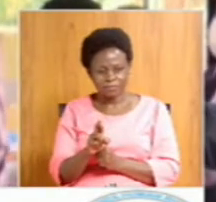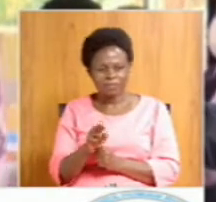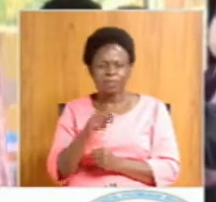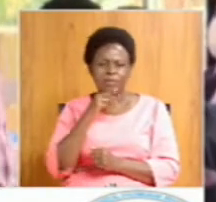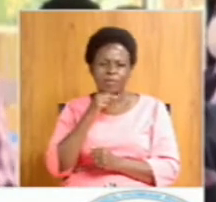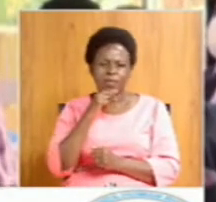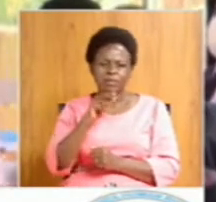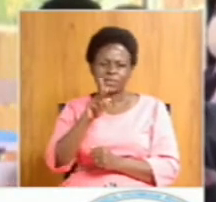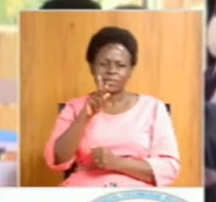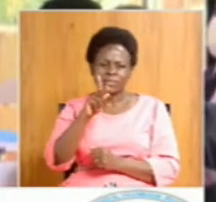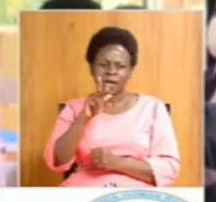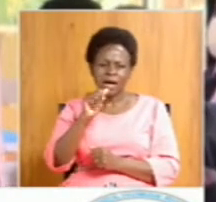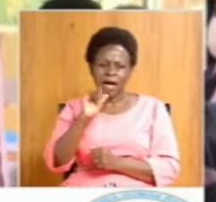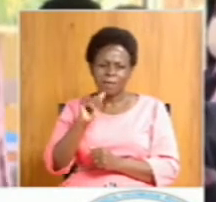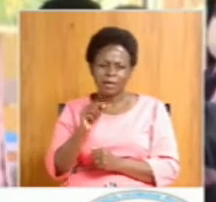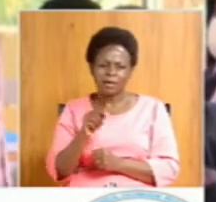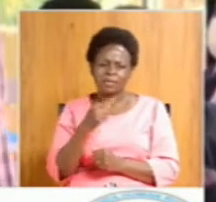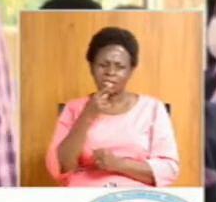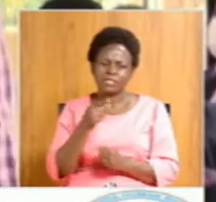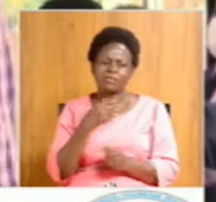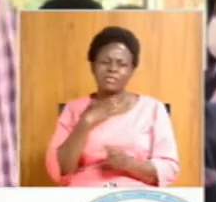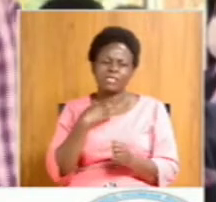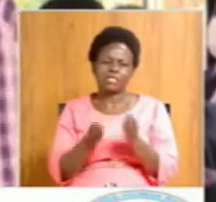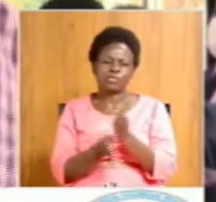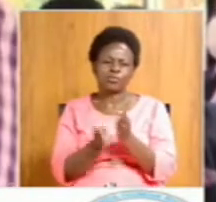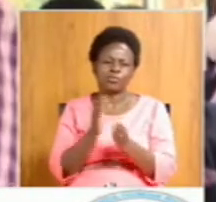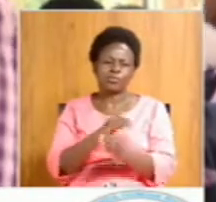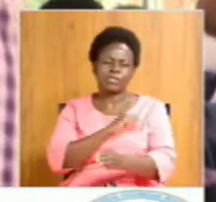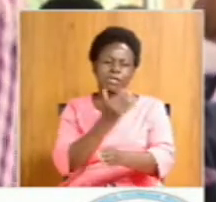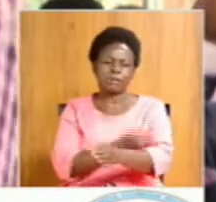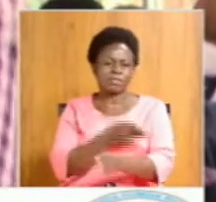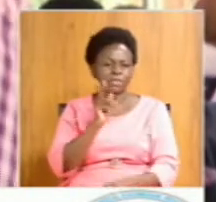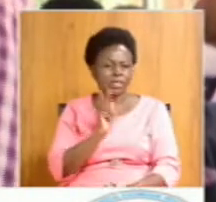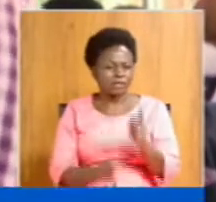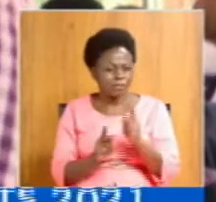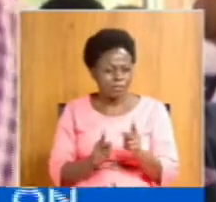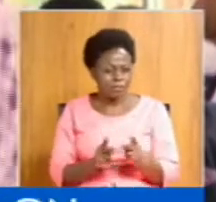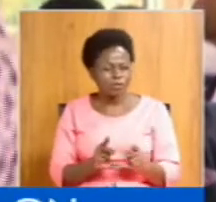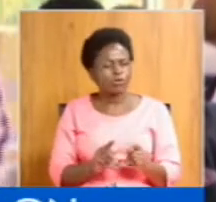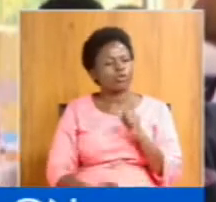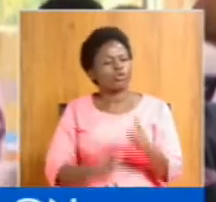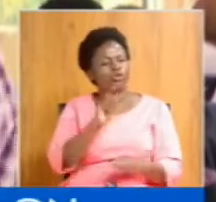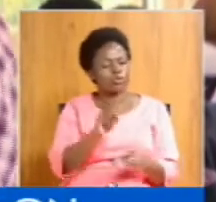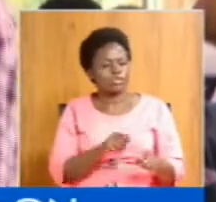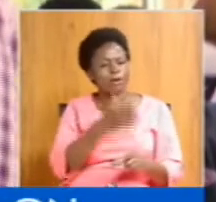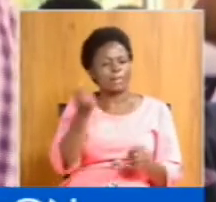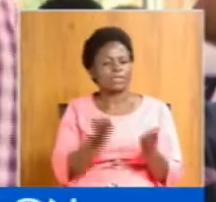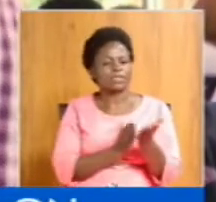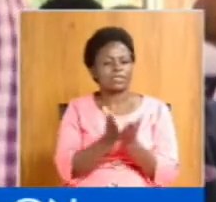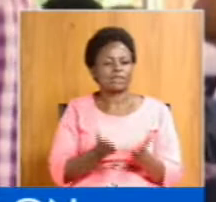Mr. Kamia stresses the need to build the capacity for the citizen to question on better service delivery.